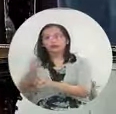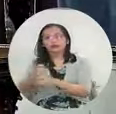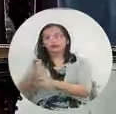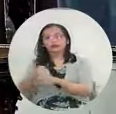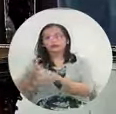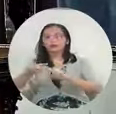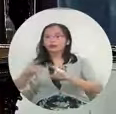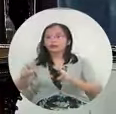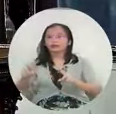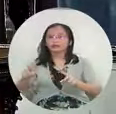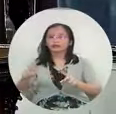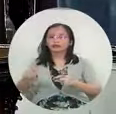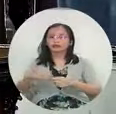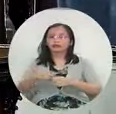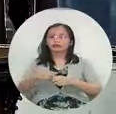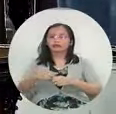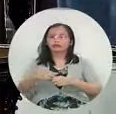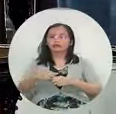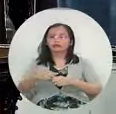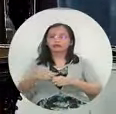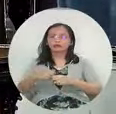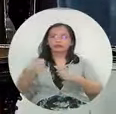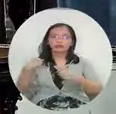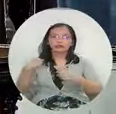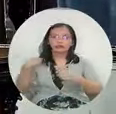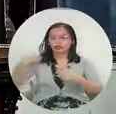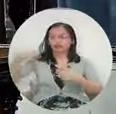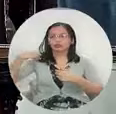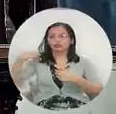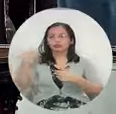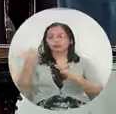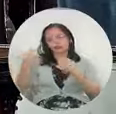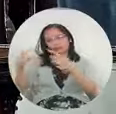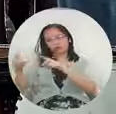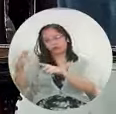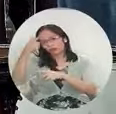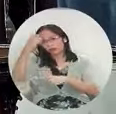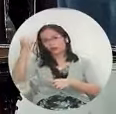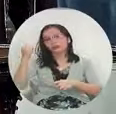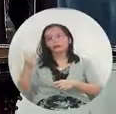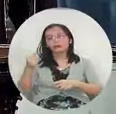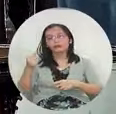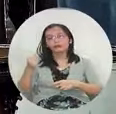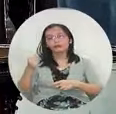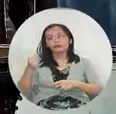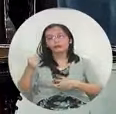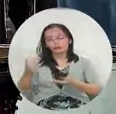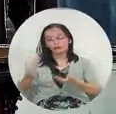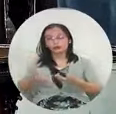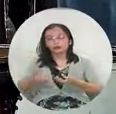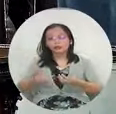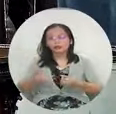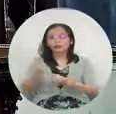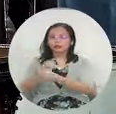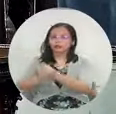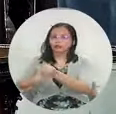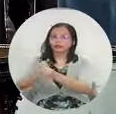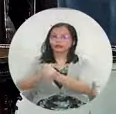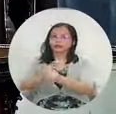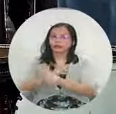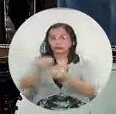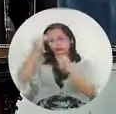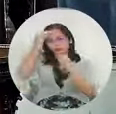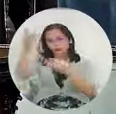to win to Jesus Christ. I wonder if they would go. They did not know.